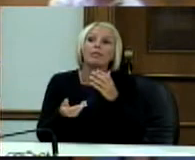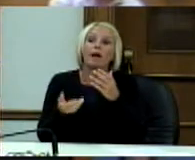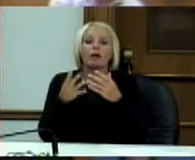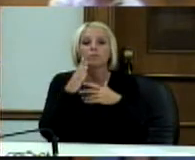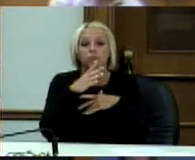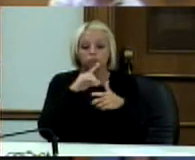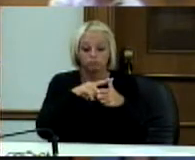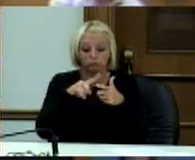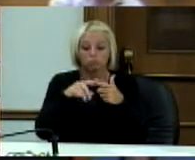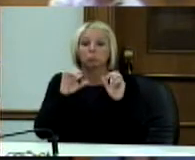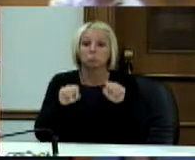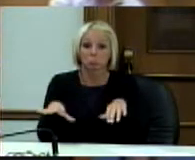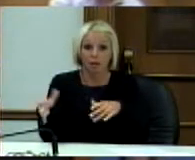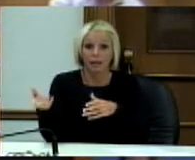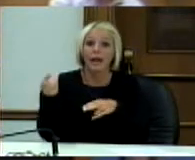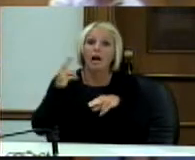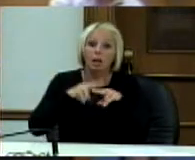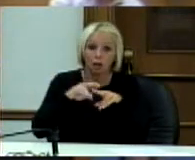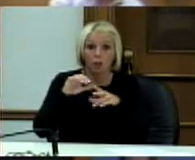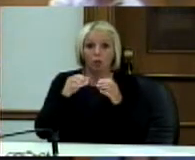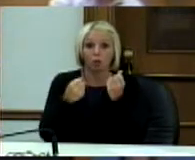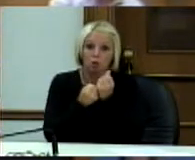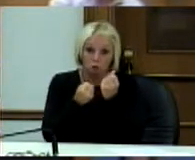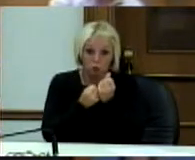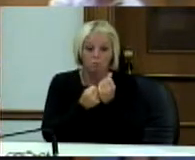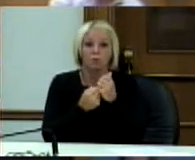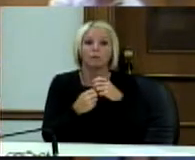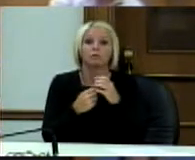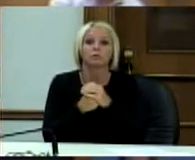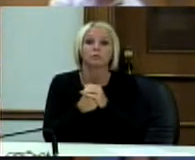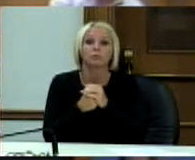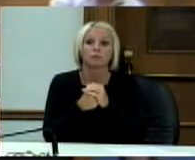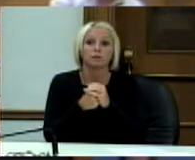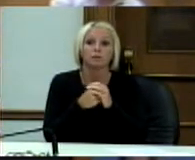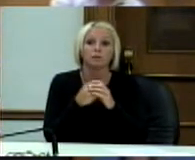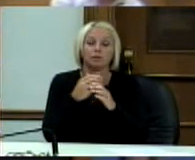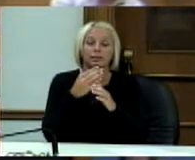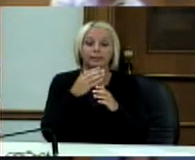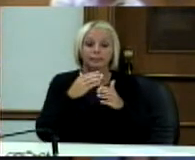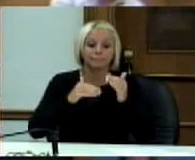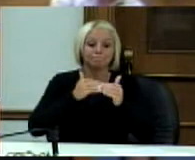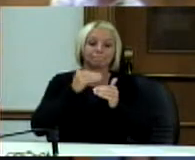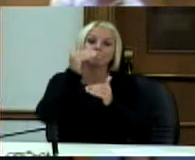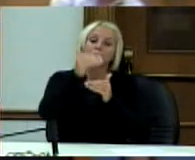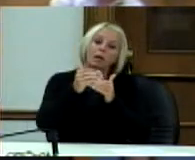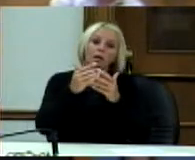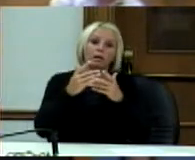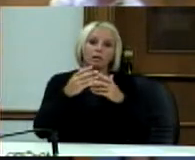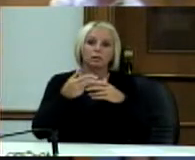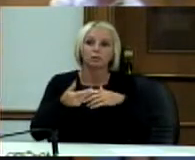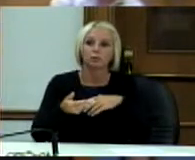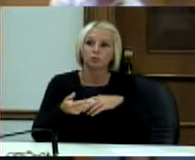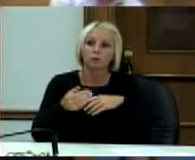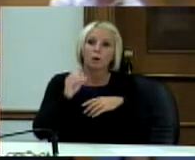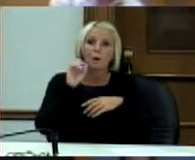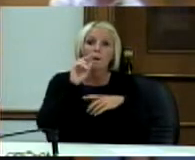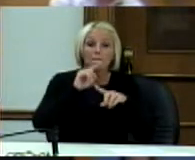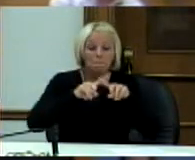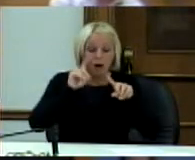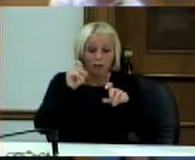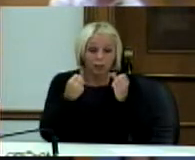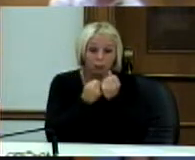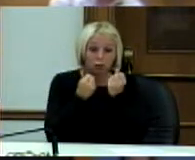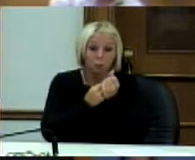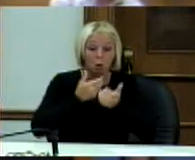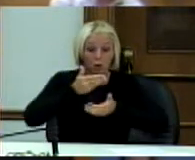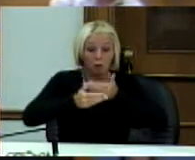endorsement like the licensed practical nursing, which is a bigger step that gains a higher wage. But you need to be endorsed along the way,